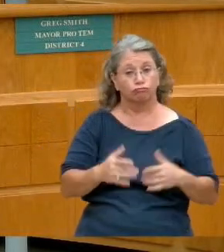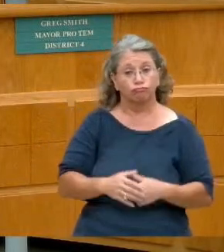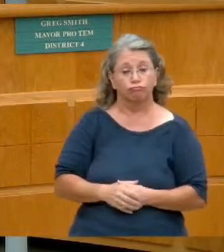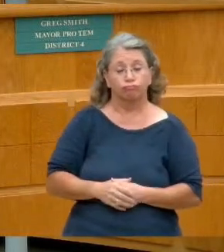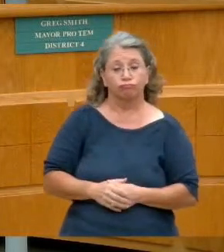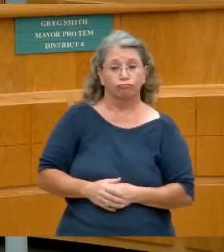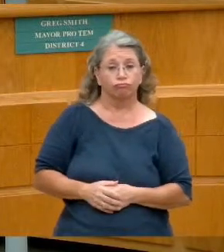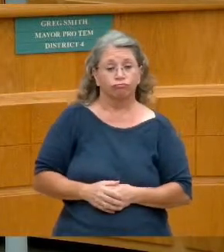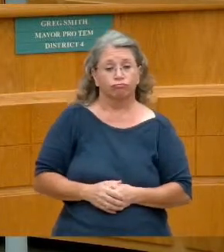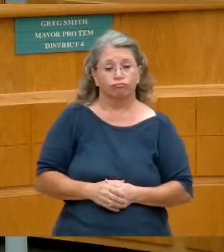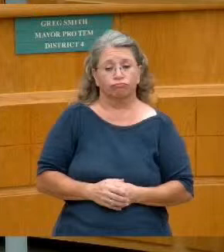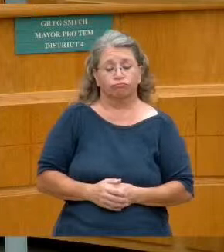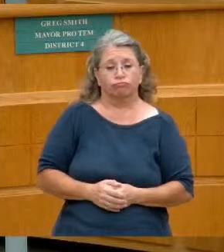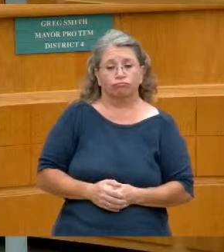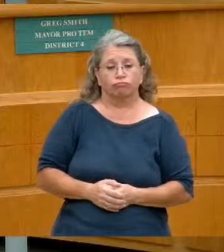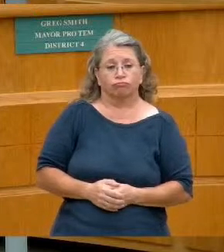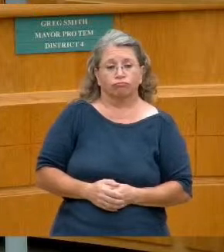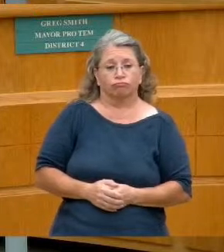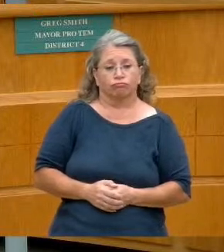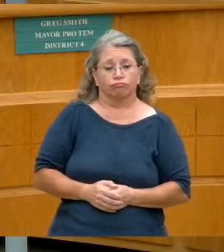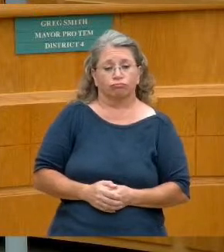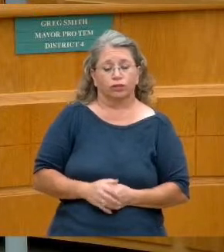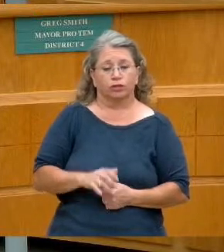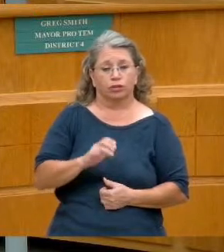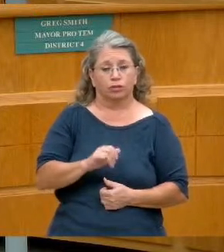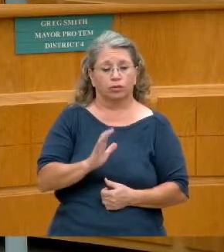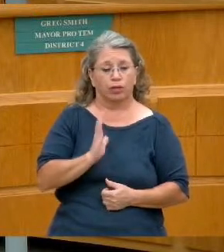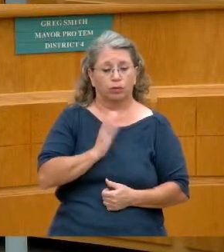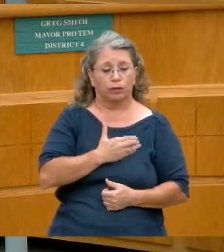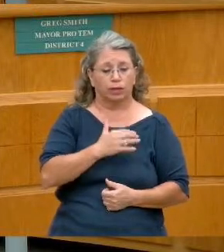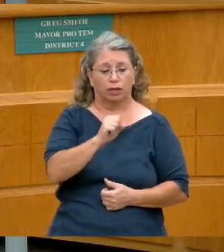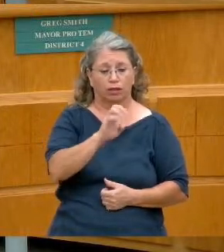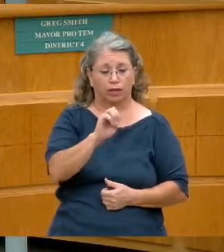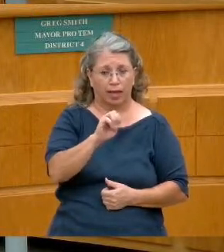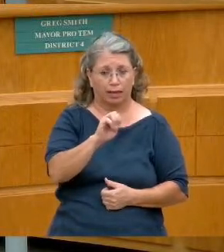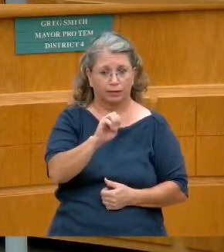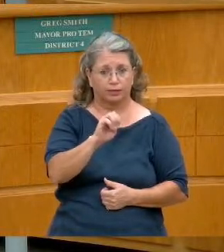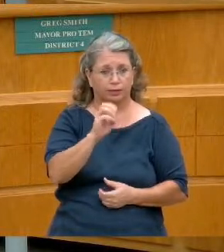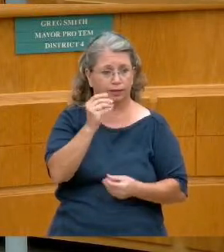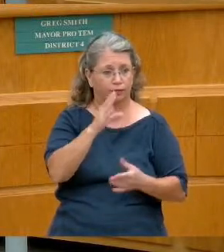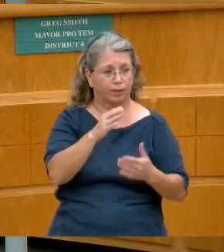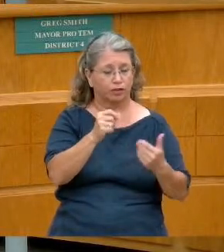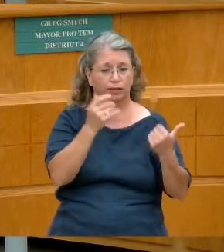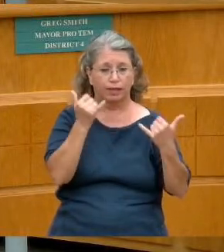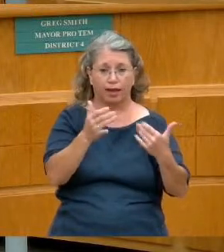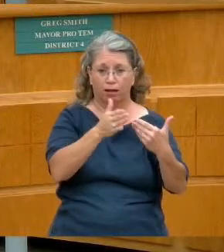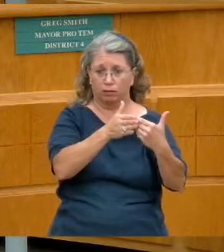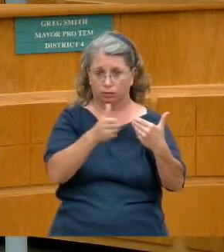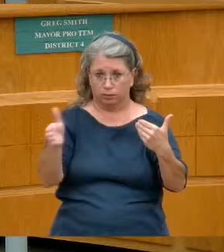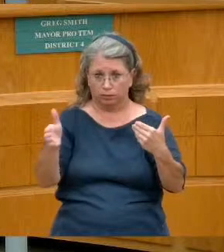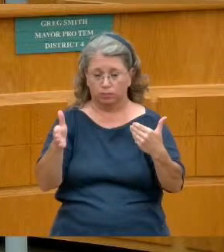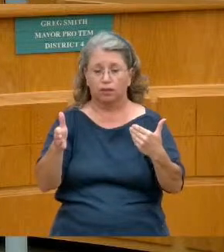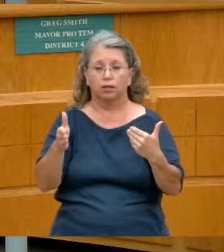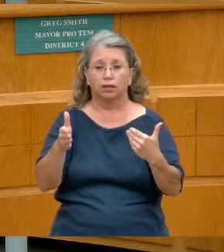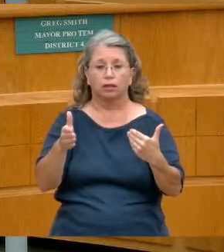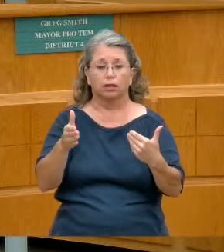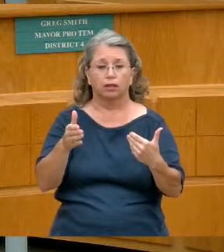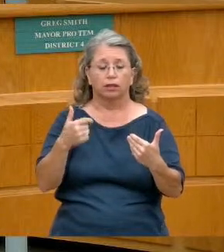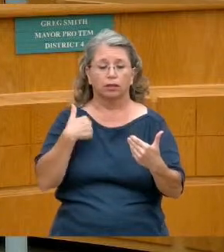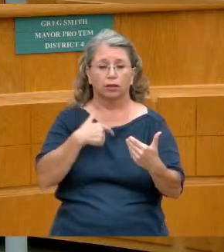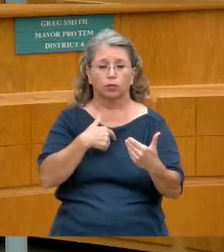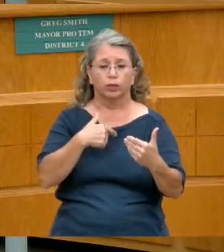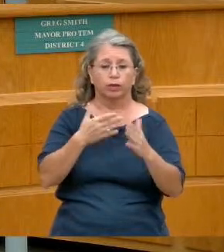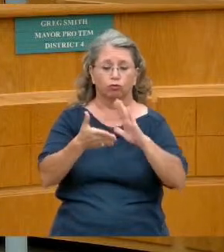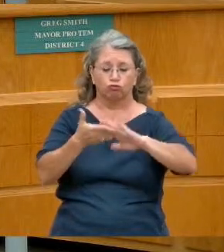Moving forward, so that was case data, and we're plotting lines through points. From this point forward, what we're doing is we're running an